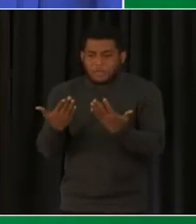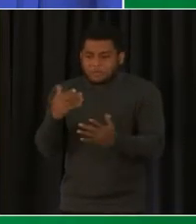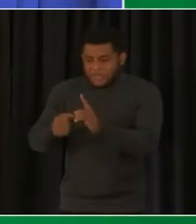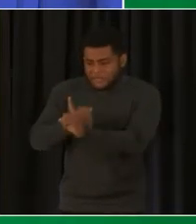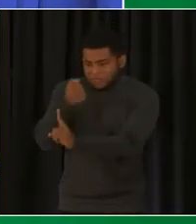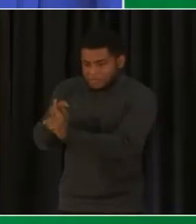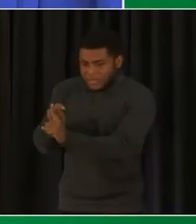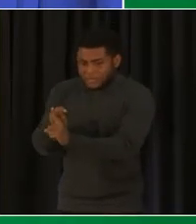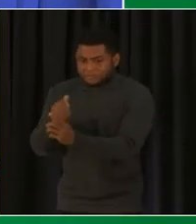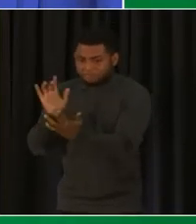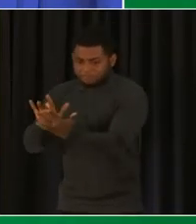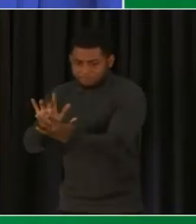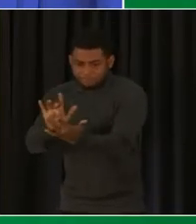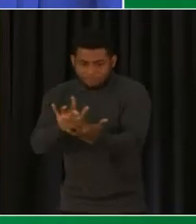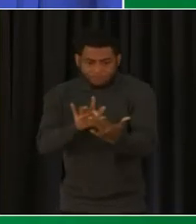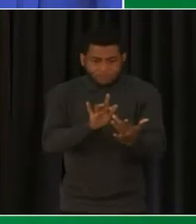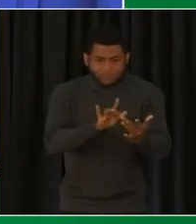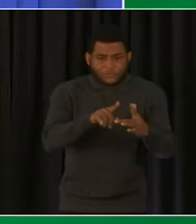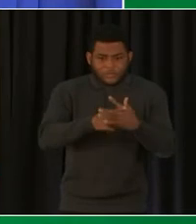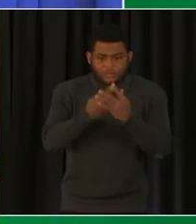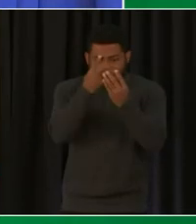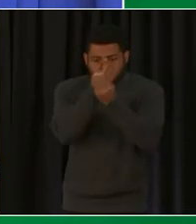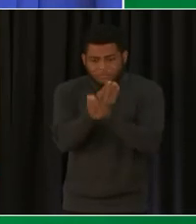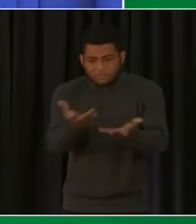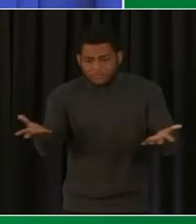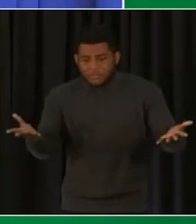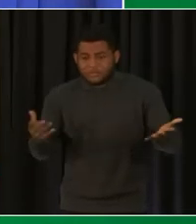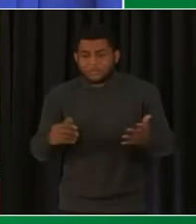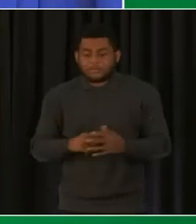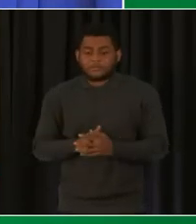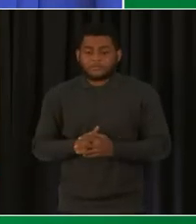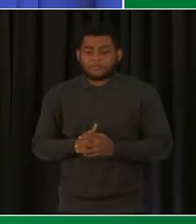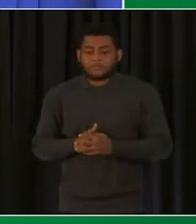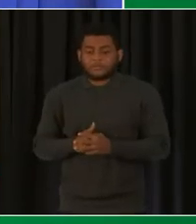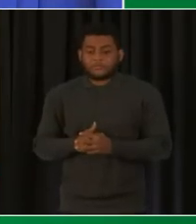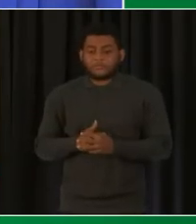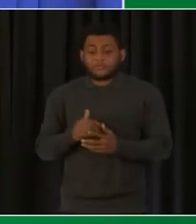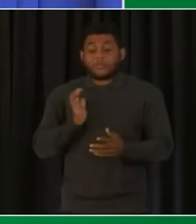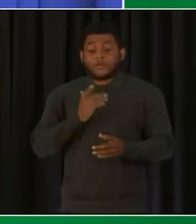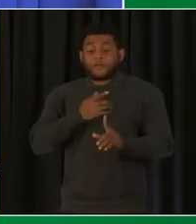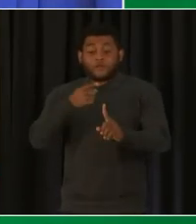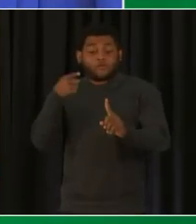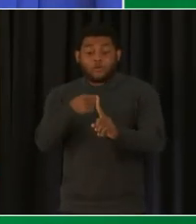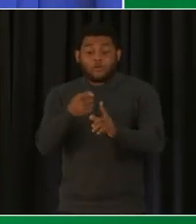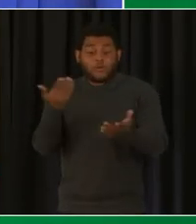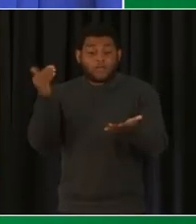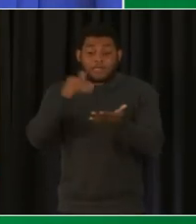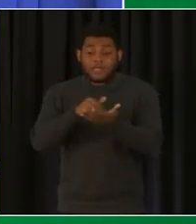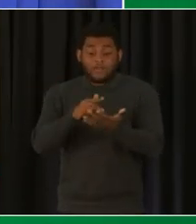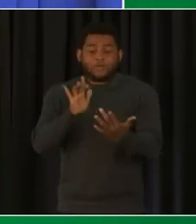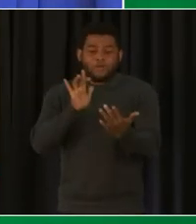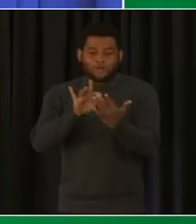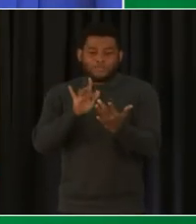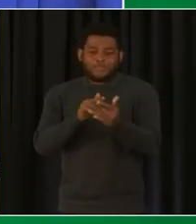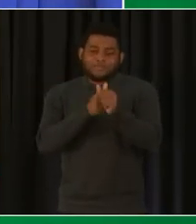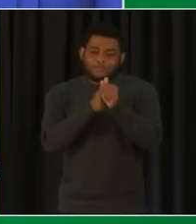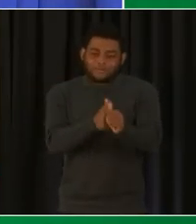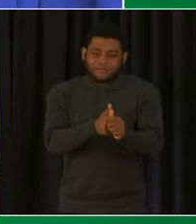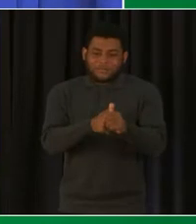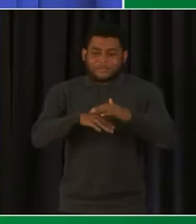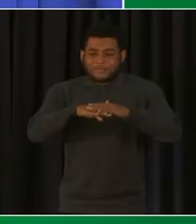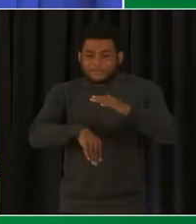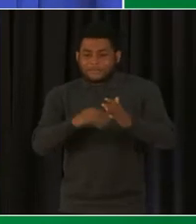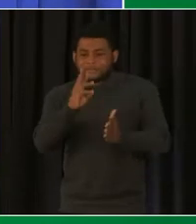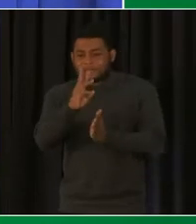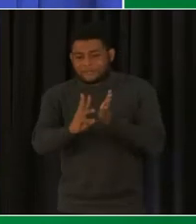contact tracers, we start notification. And our goal is to get contact tracing done within about